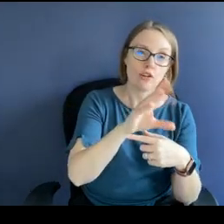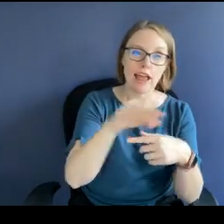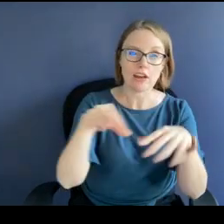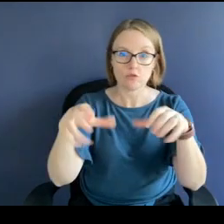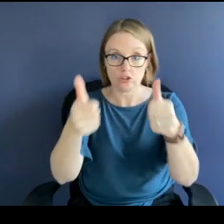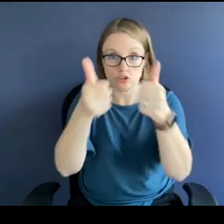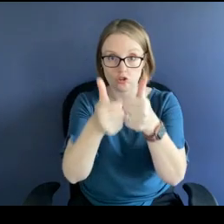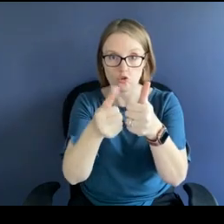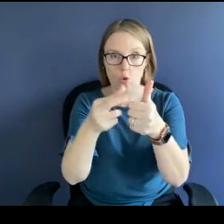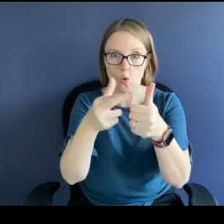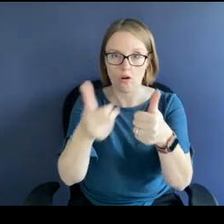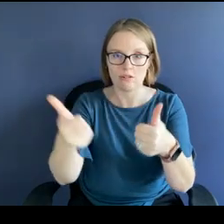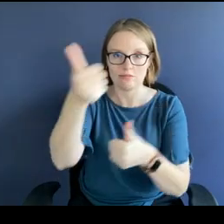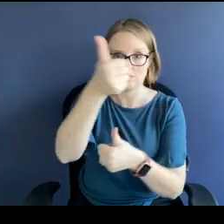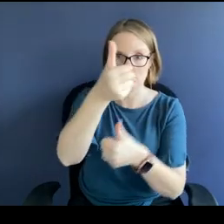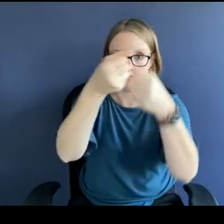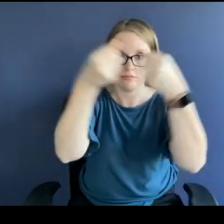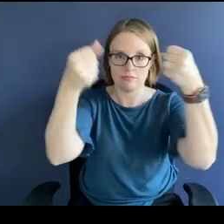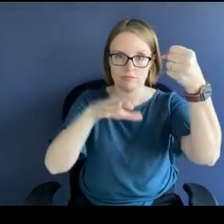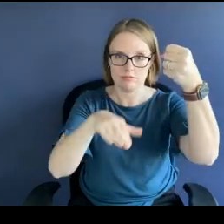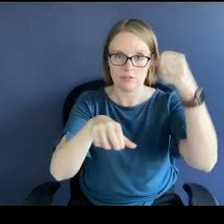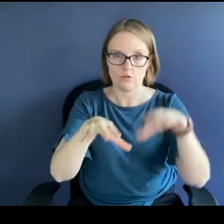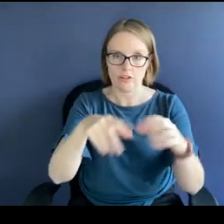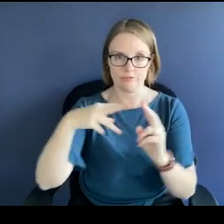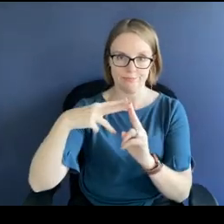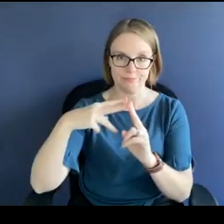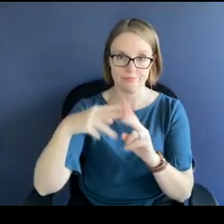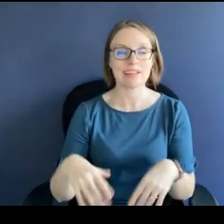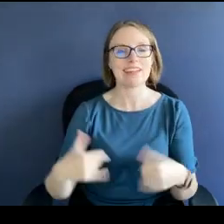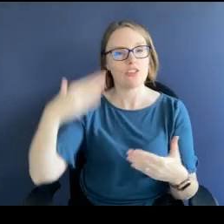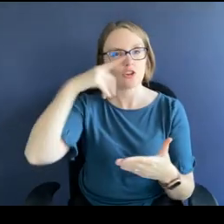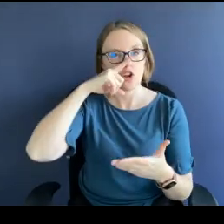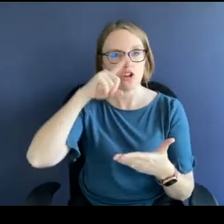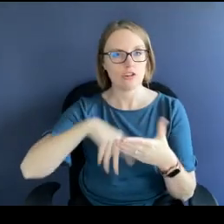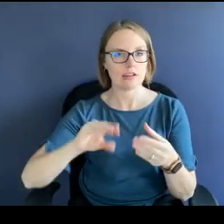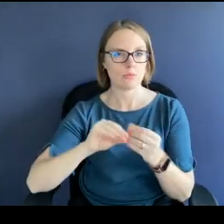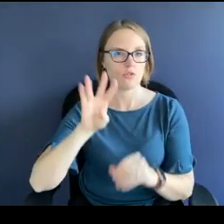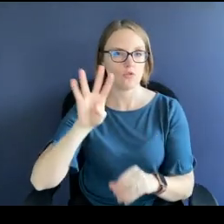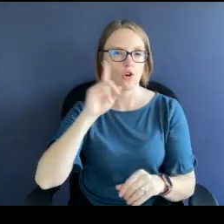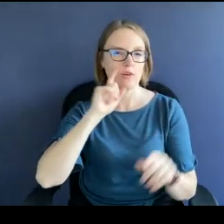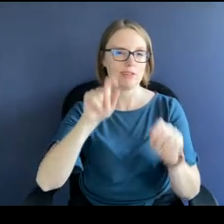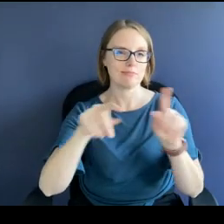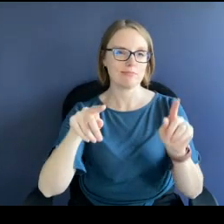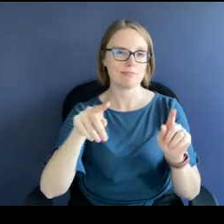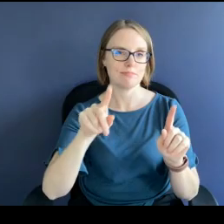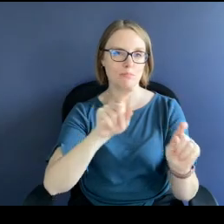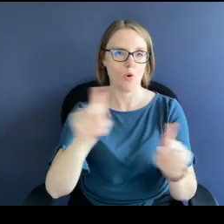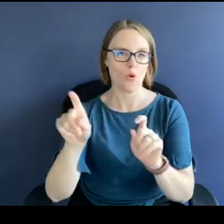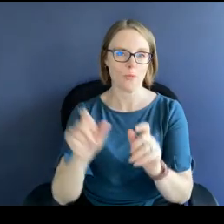And here we are, knowledge check 4. I'm going to launch this poll